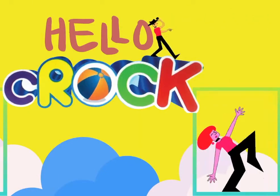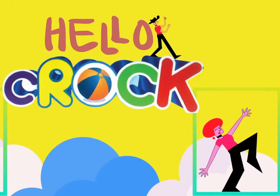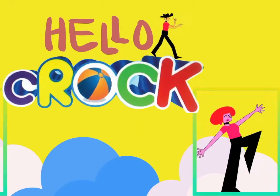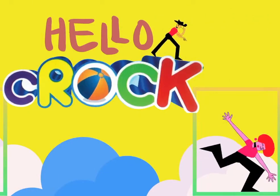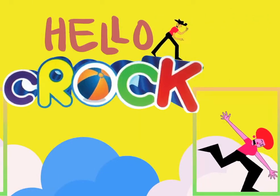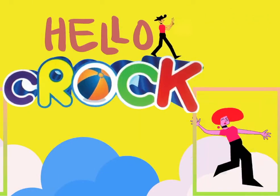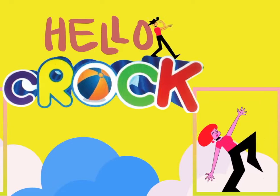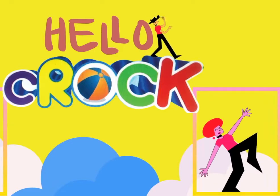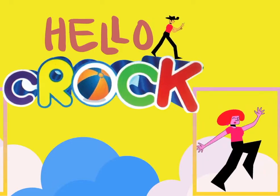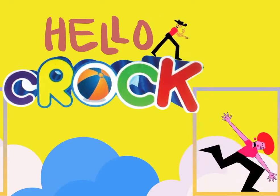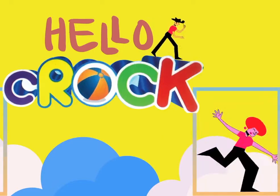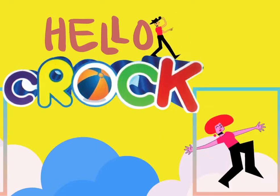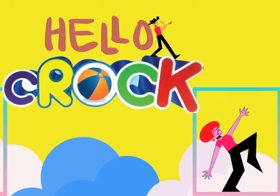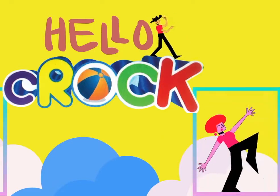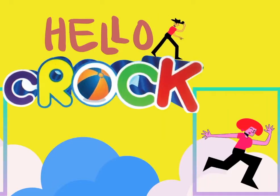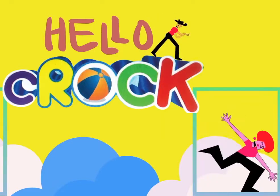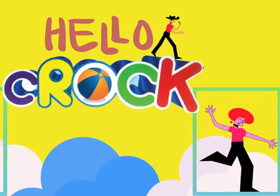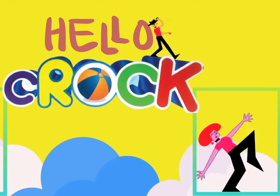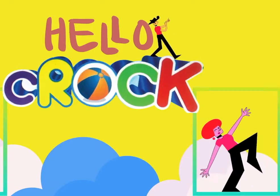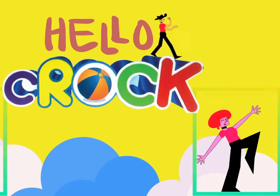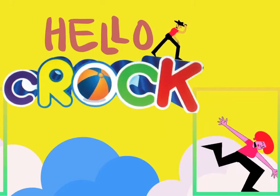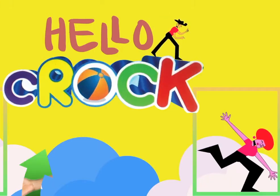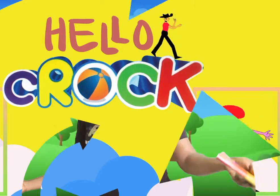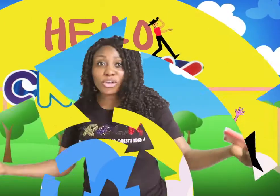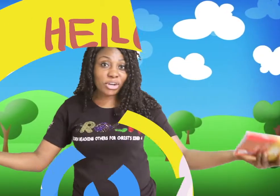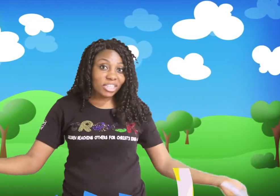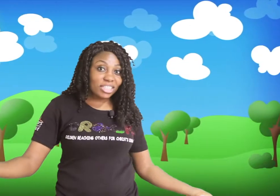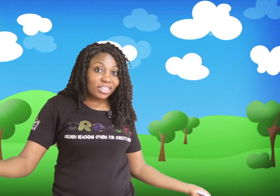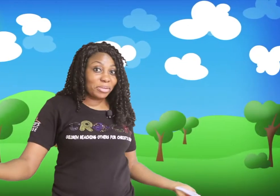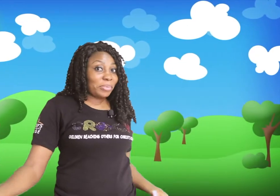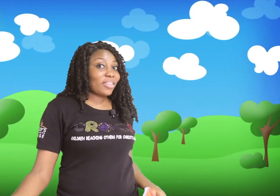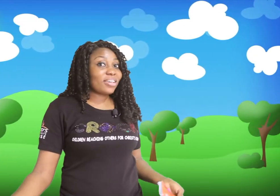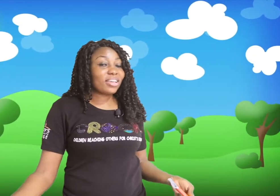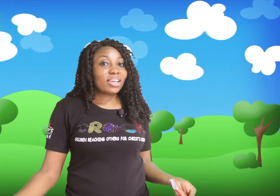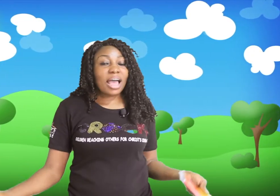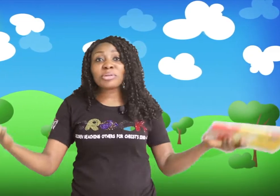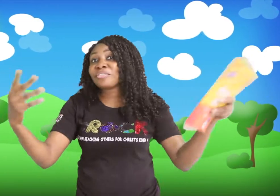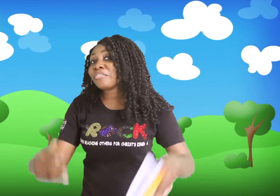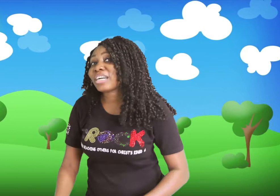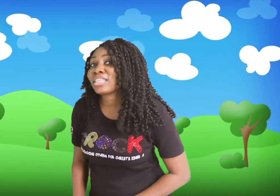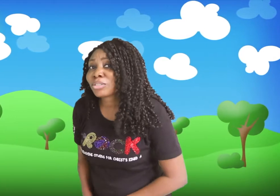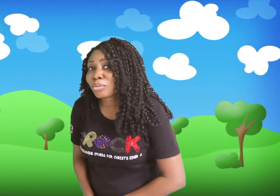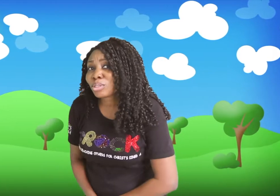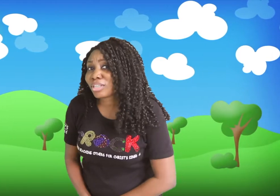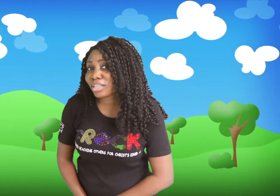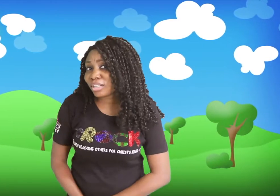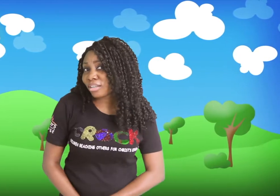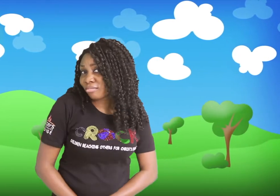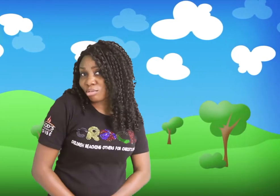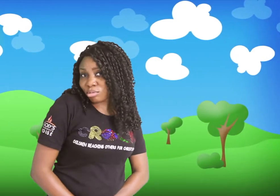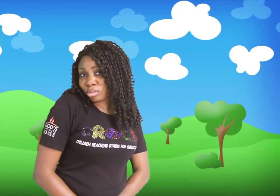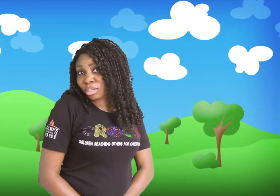children. Good morning to you and your friend or your sister or your cousin or your brother. How many of you invited someone